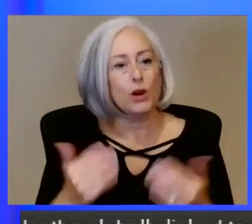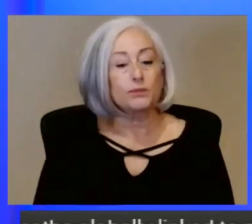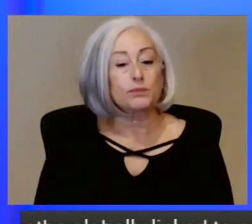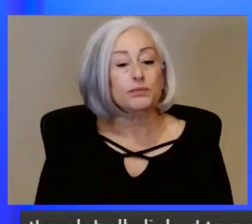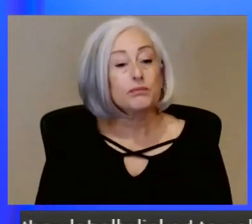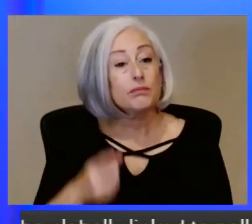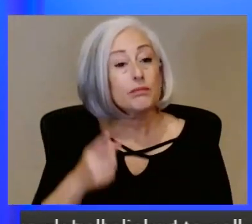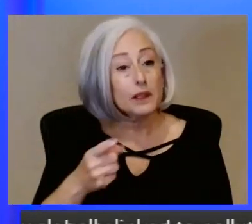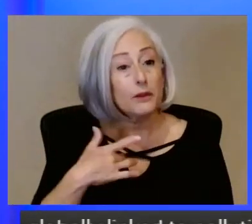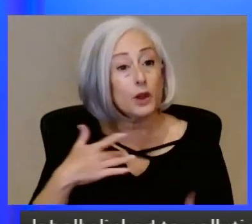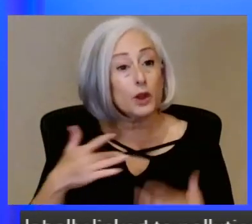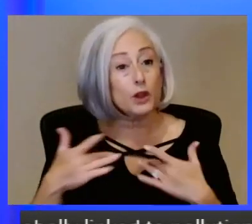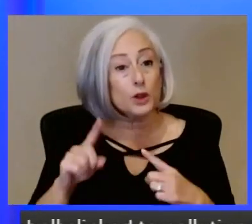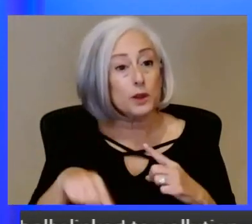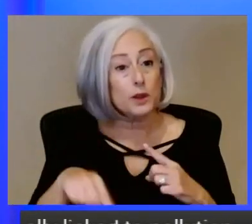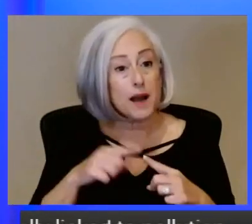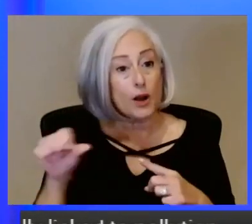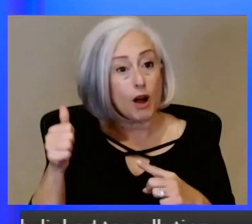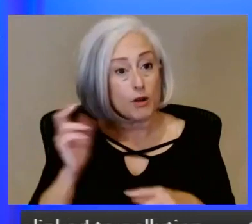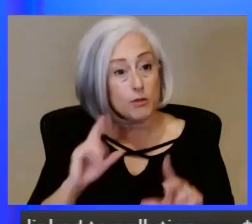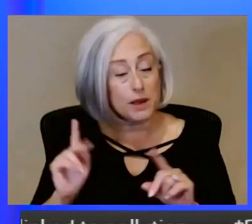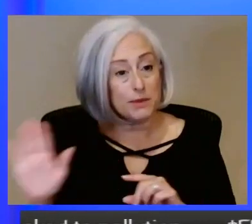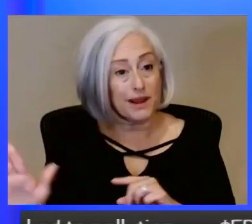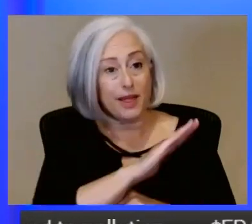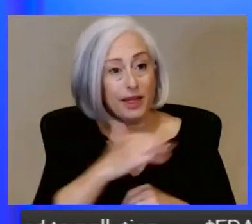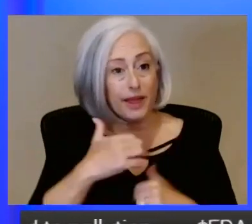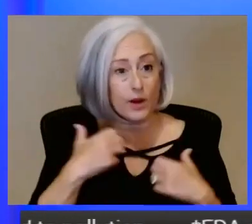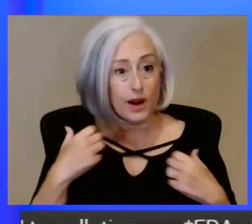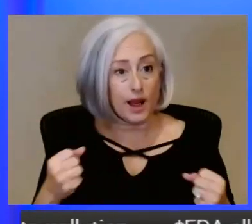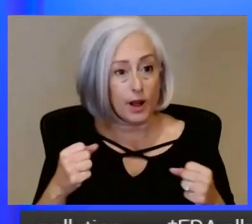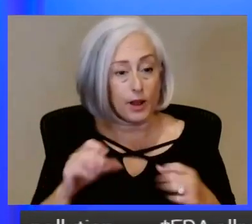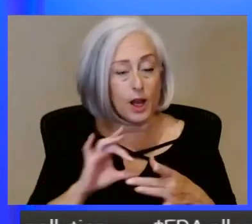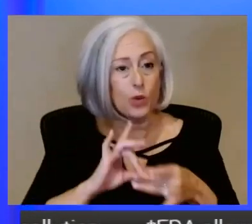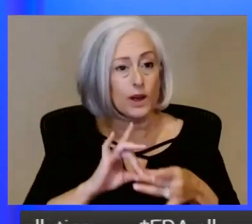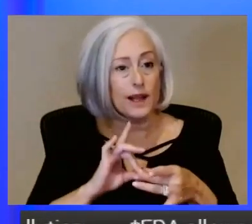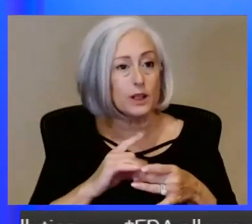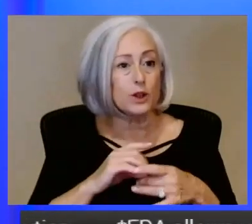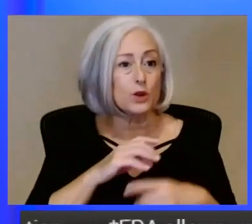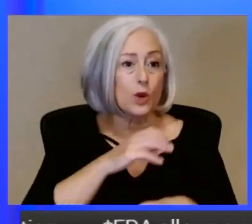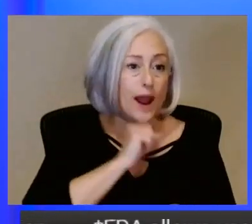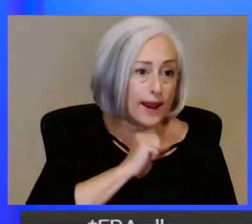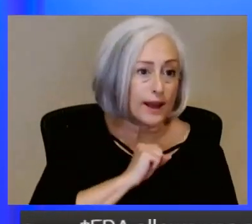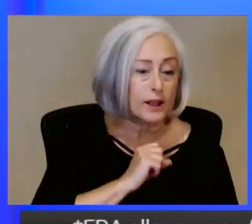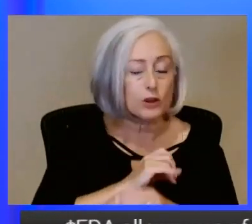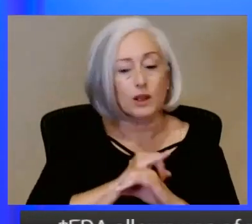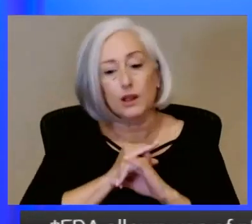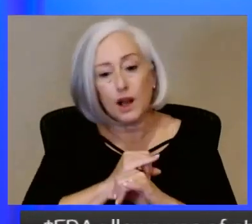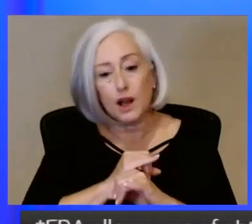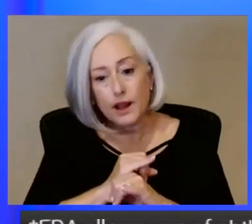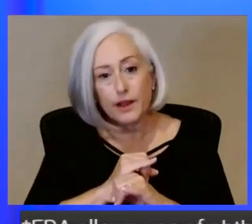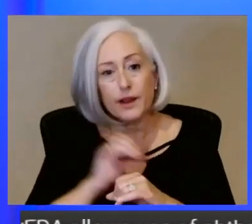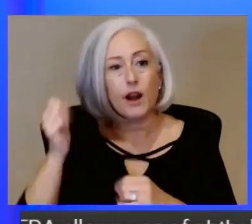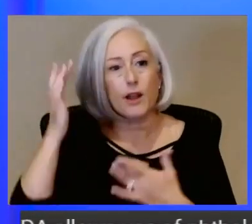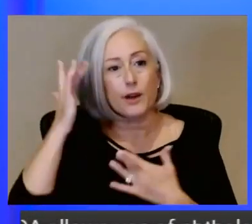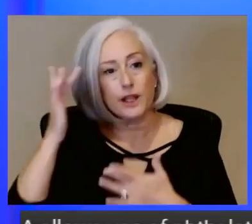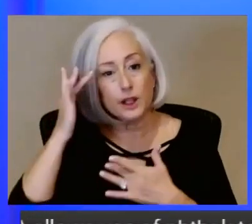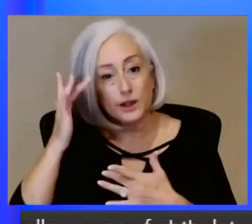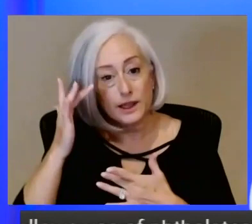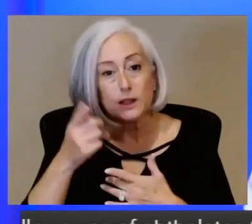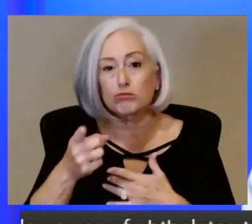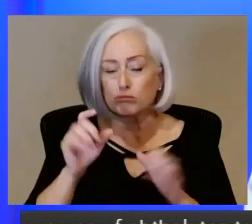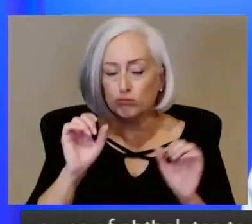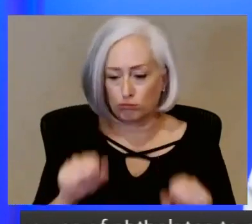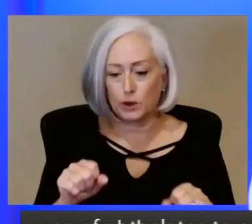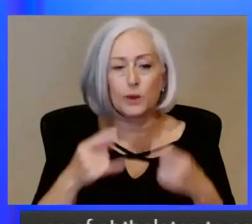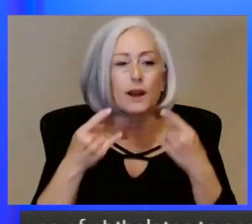about others and their status as far as immunity or age or comorbid conditions, you are certainly always welcome to wear a mask.